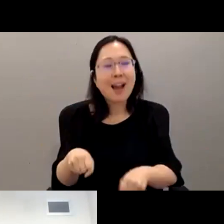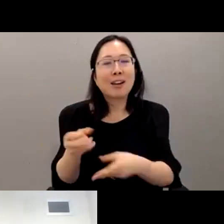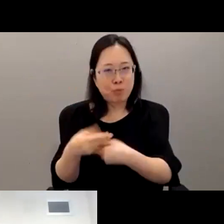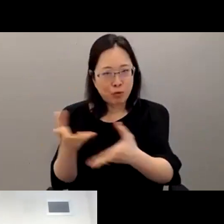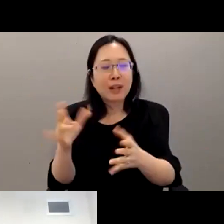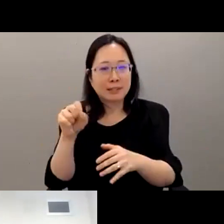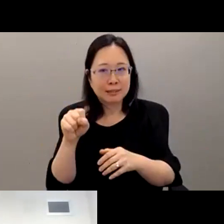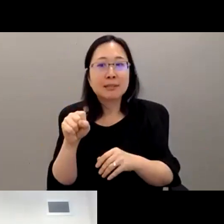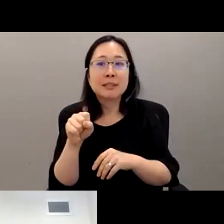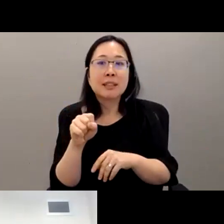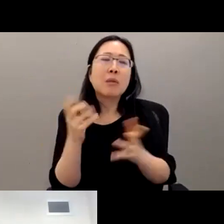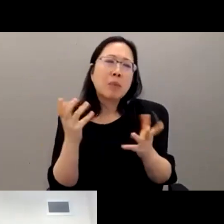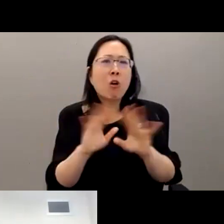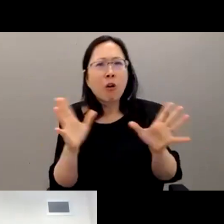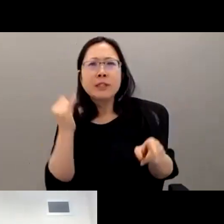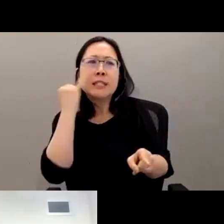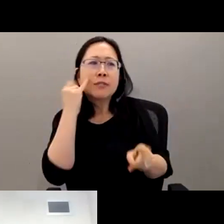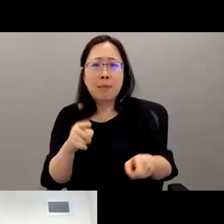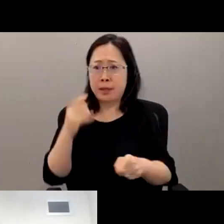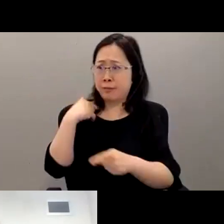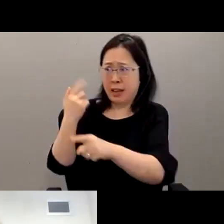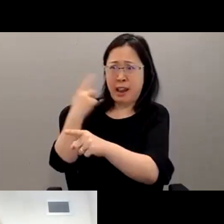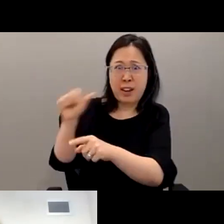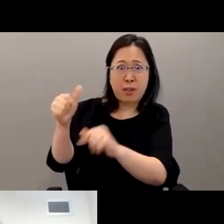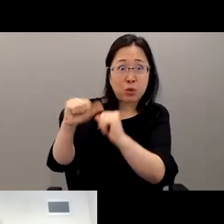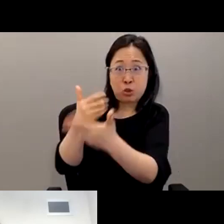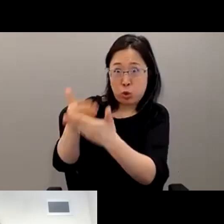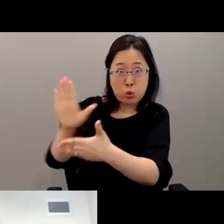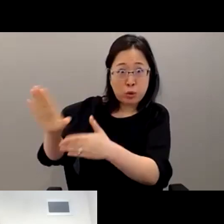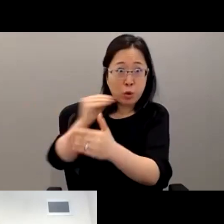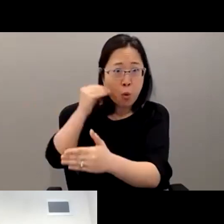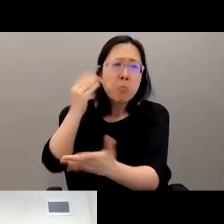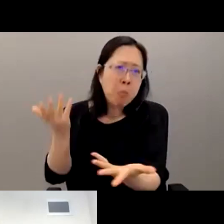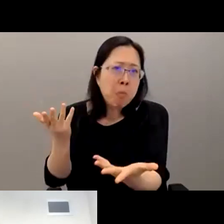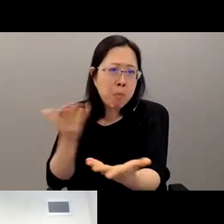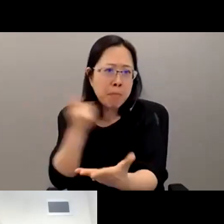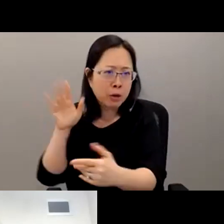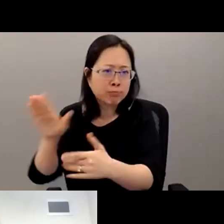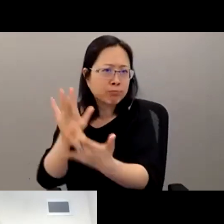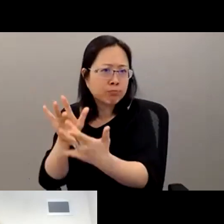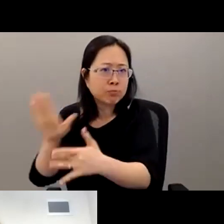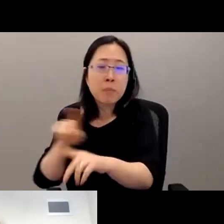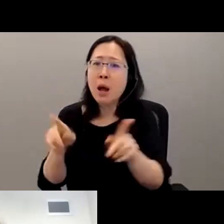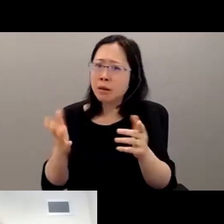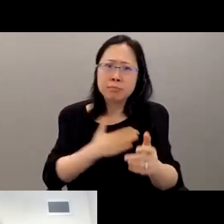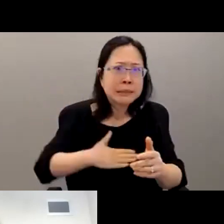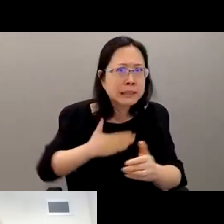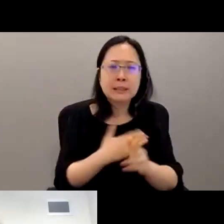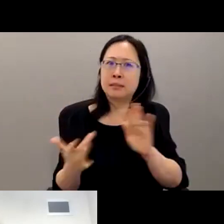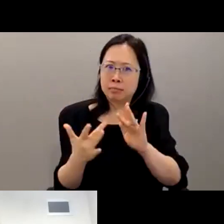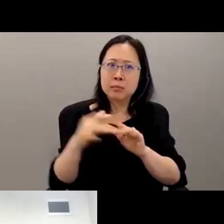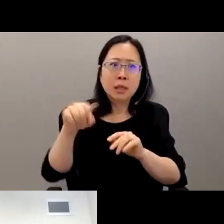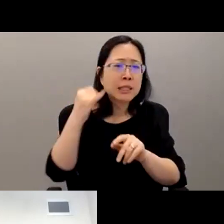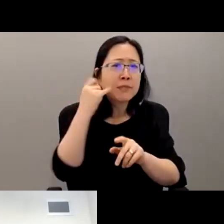make sure, obviously, if there was something closer to them, we'd want to make sure that they access that. But for sure, connect with us, like reach out to